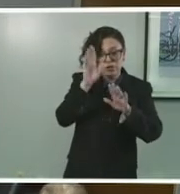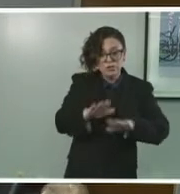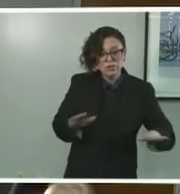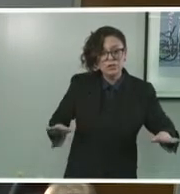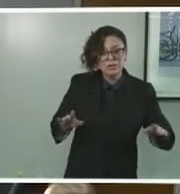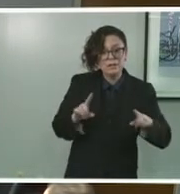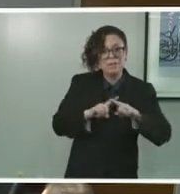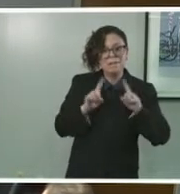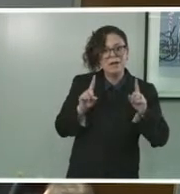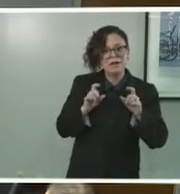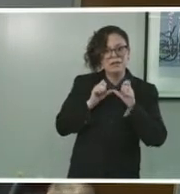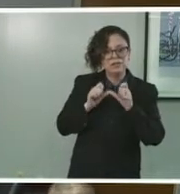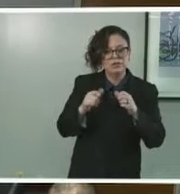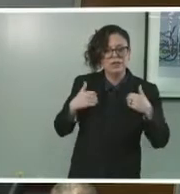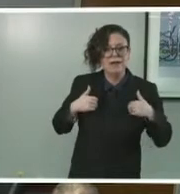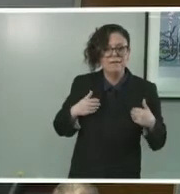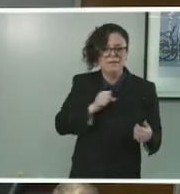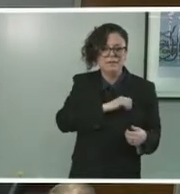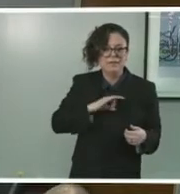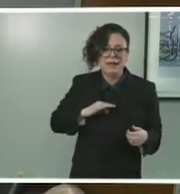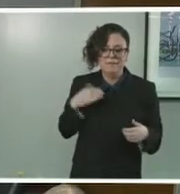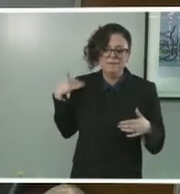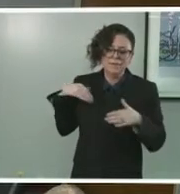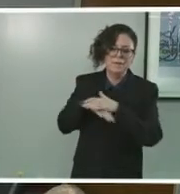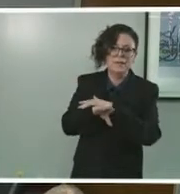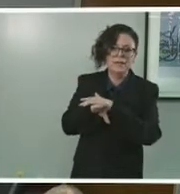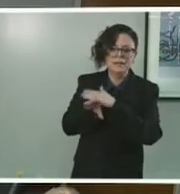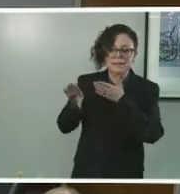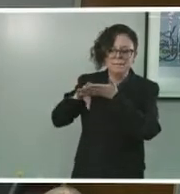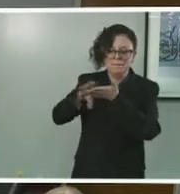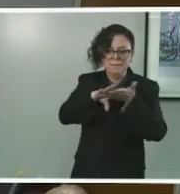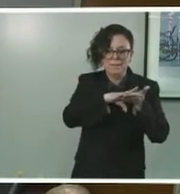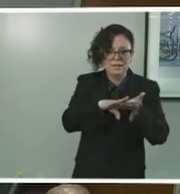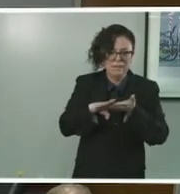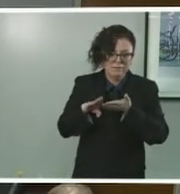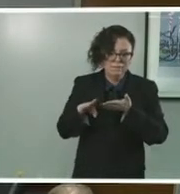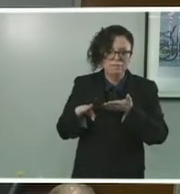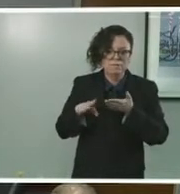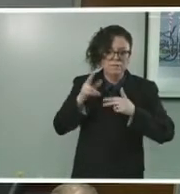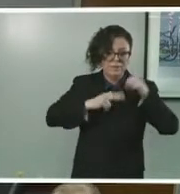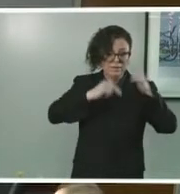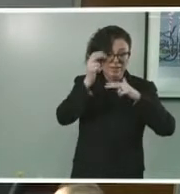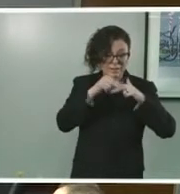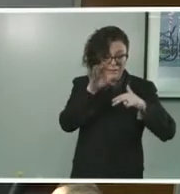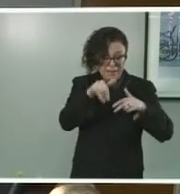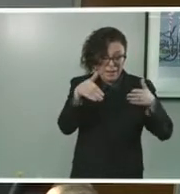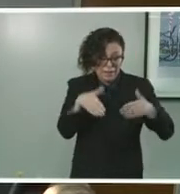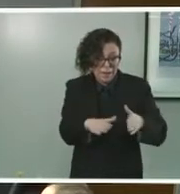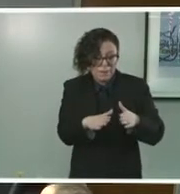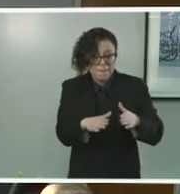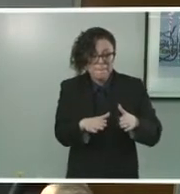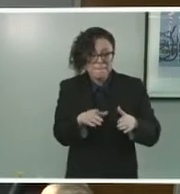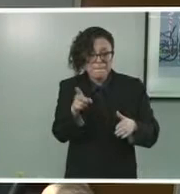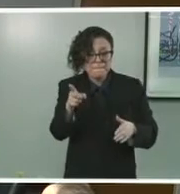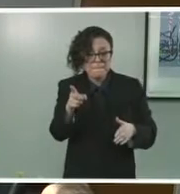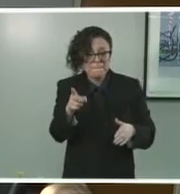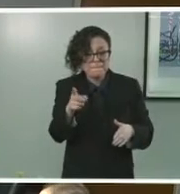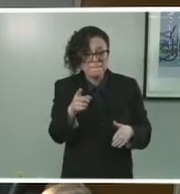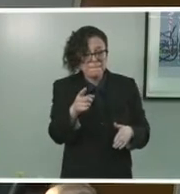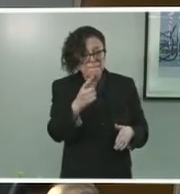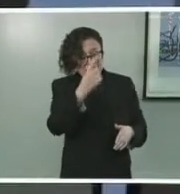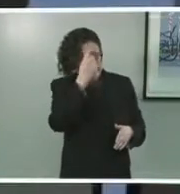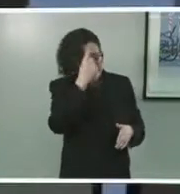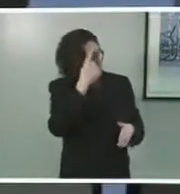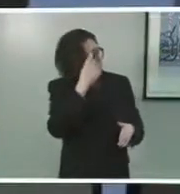staff come in and maintain the facility. Is that allowed? I believe it is specifically accepted within